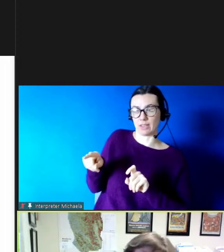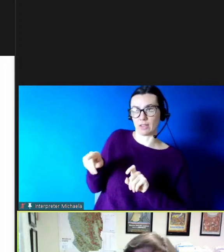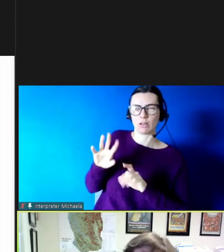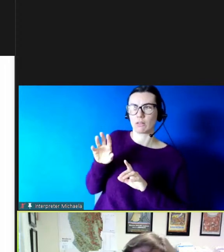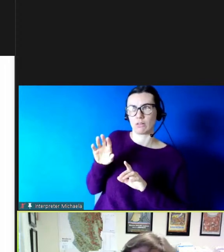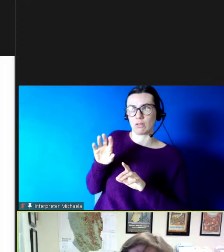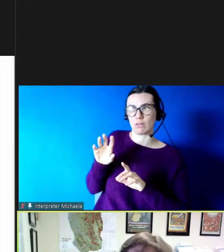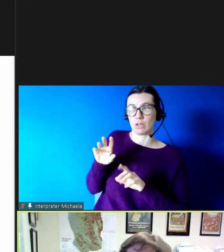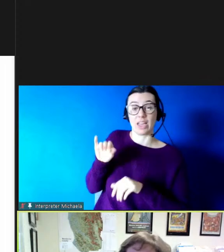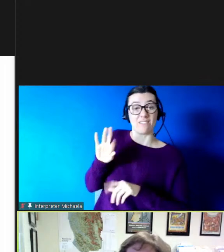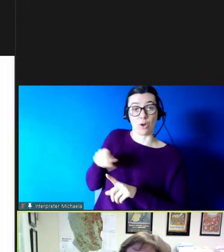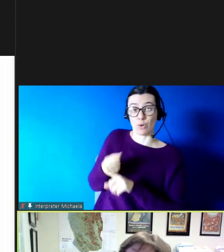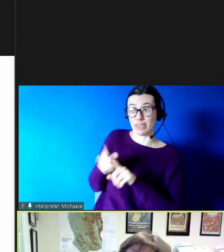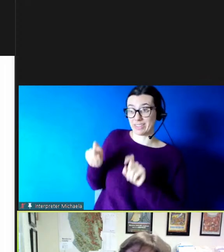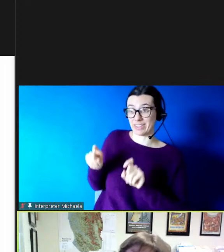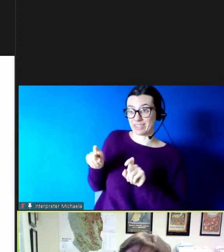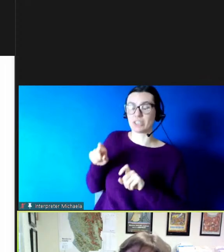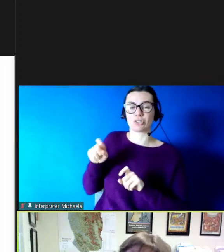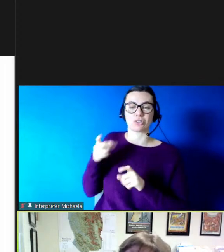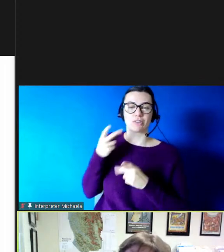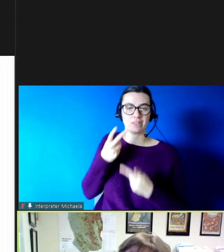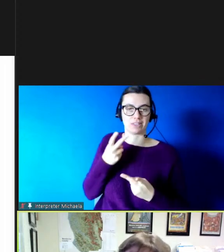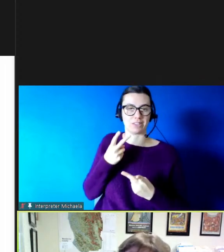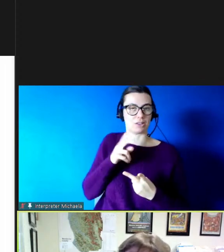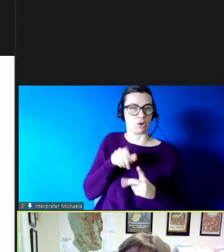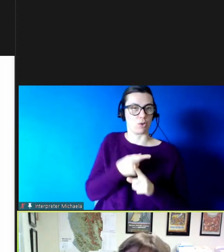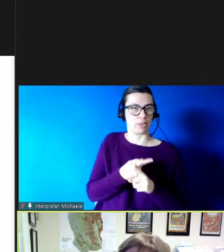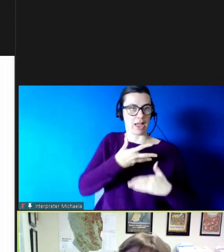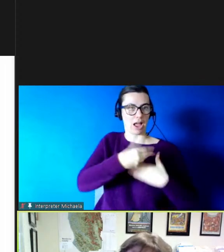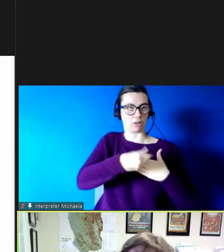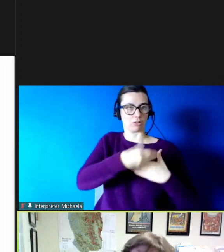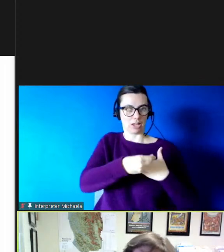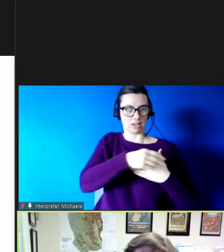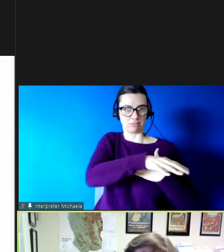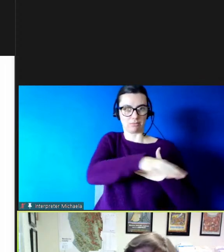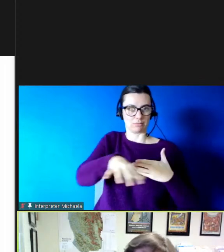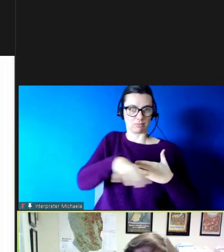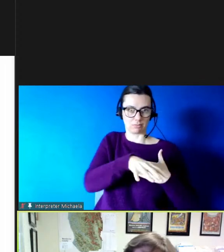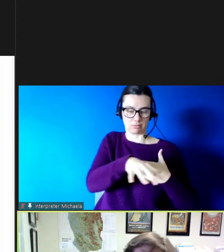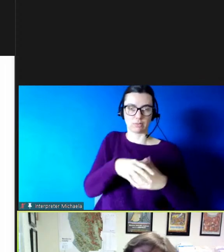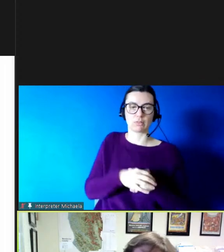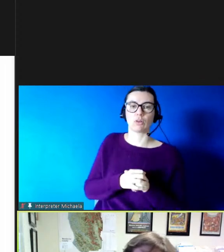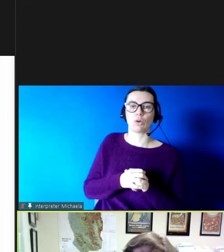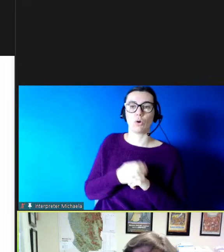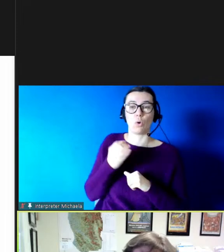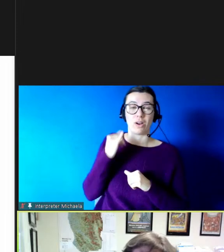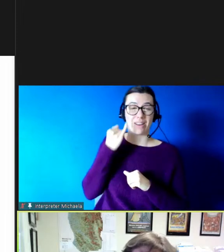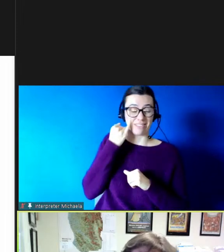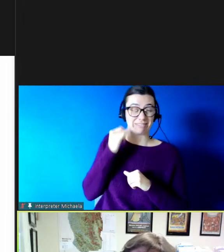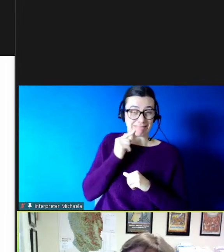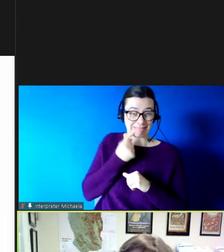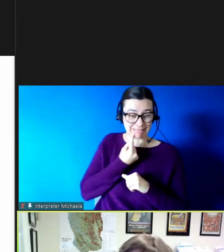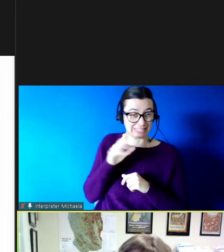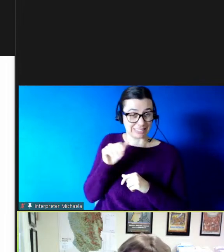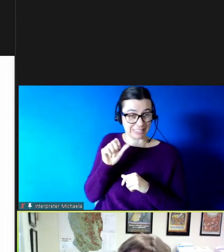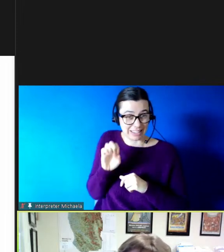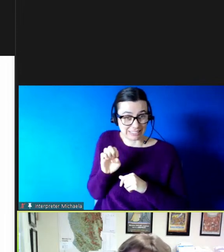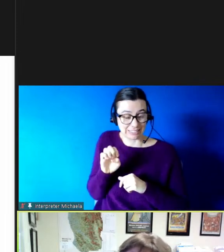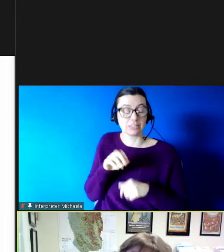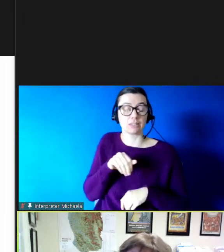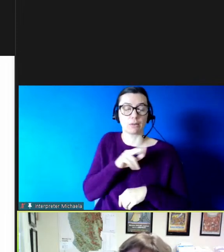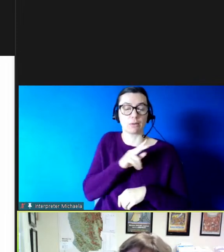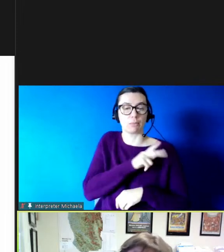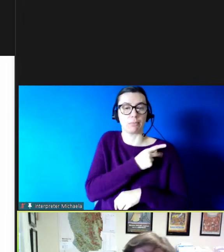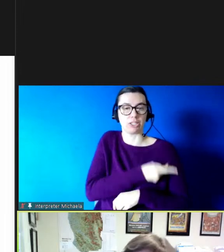they should visit outdoors, and only in extreme cases in patients who are in